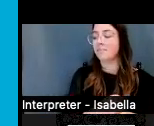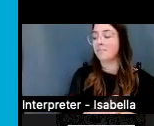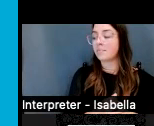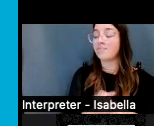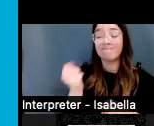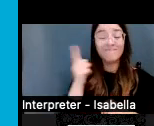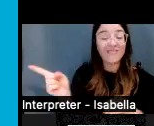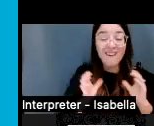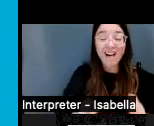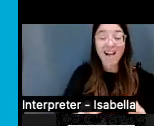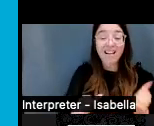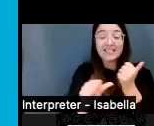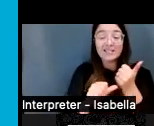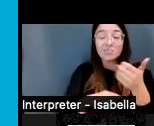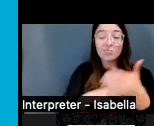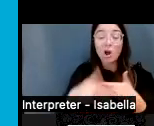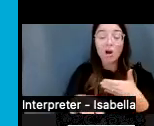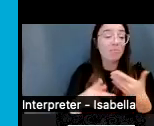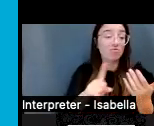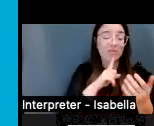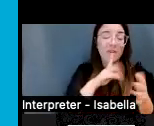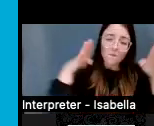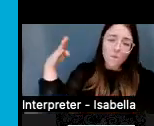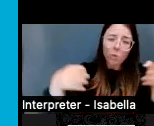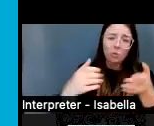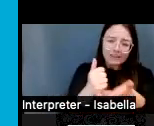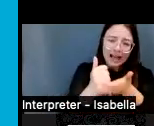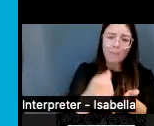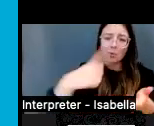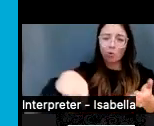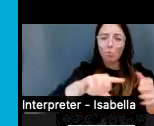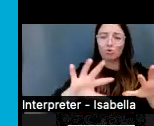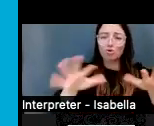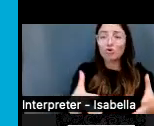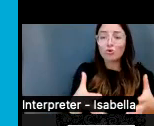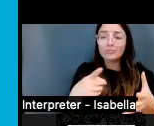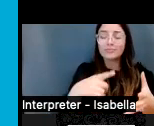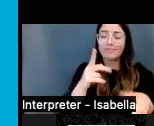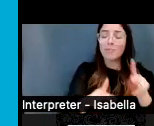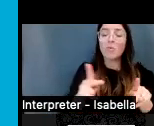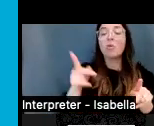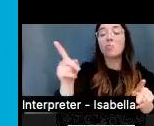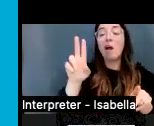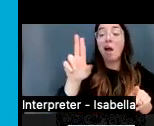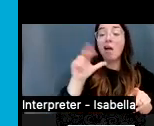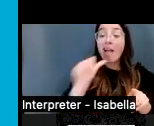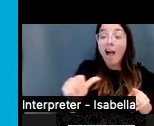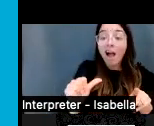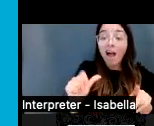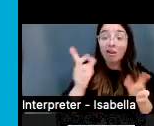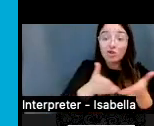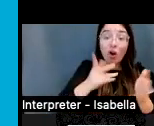to really focus on groups of individuals who have been unserved or underserved by